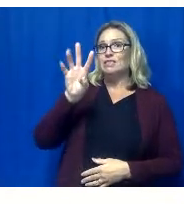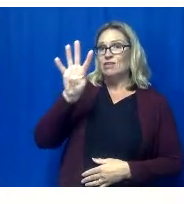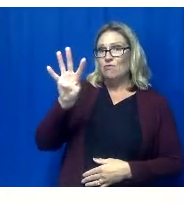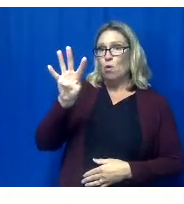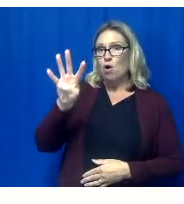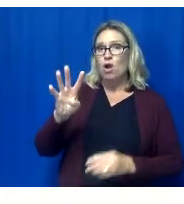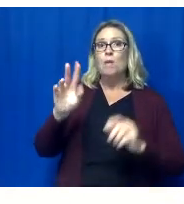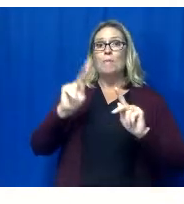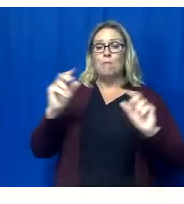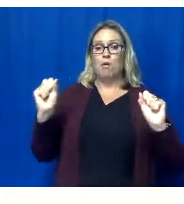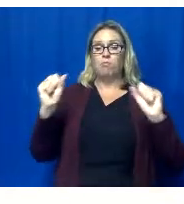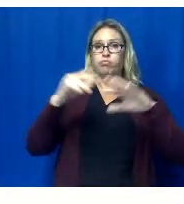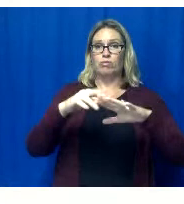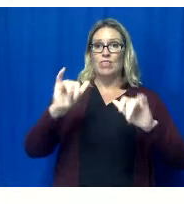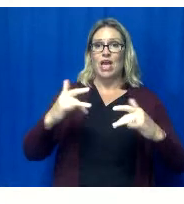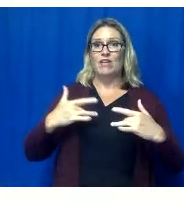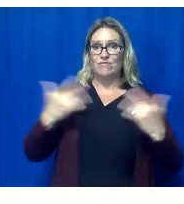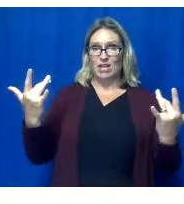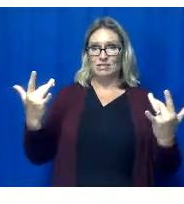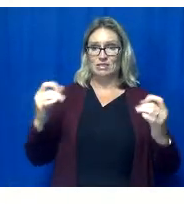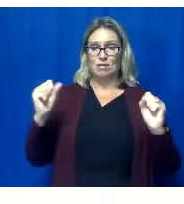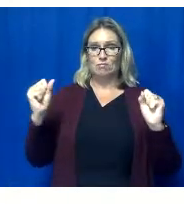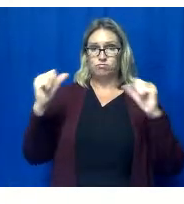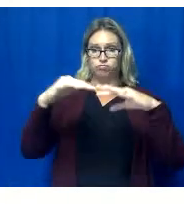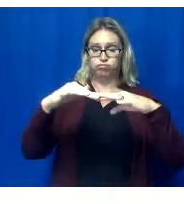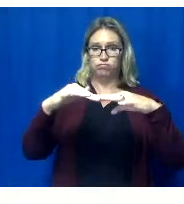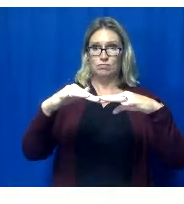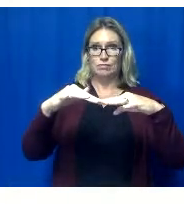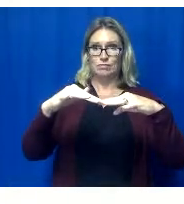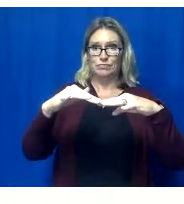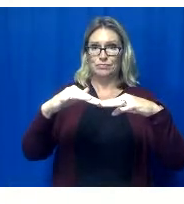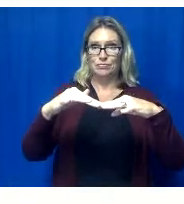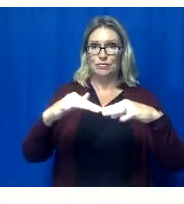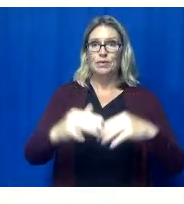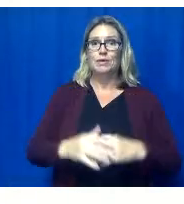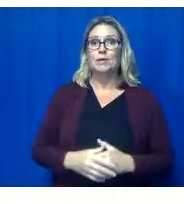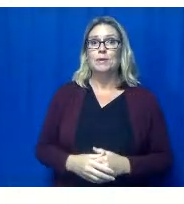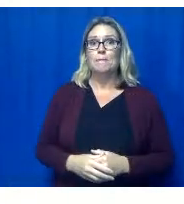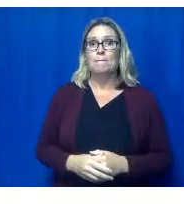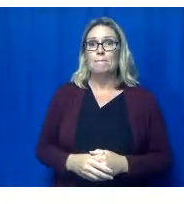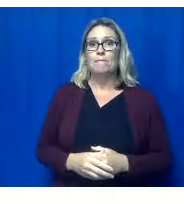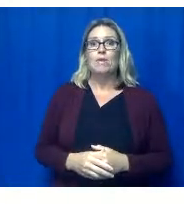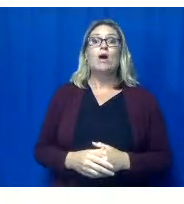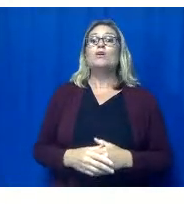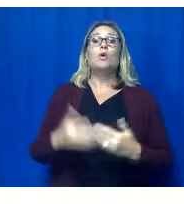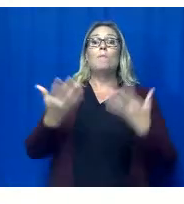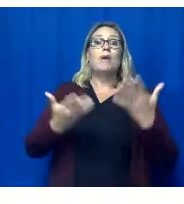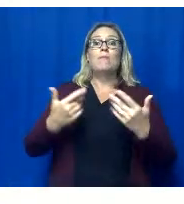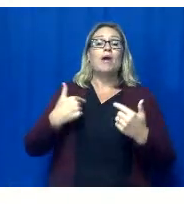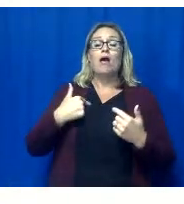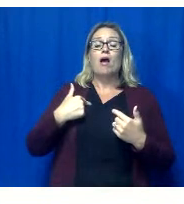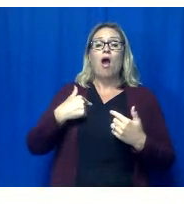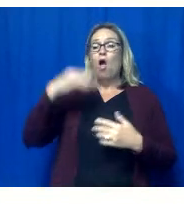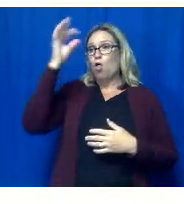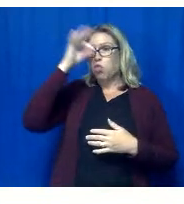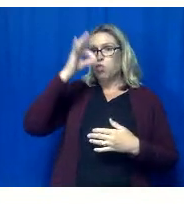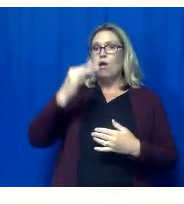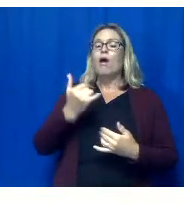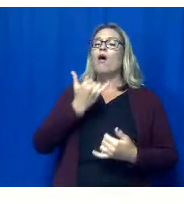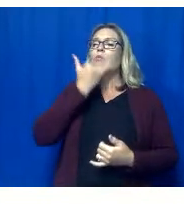event, which does not include those whom they would have unwittingly transmitted the disease to.